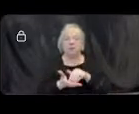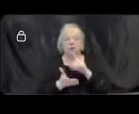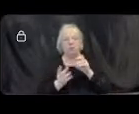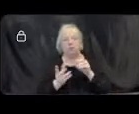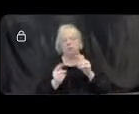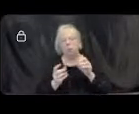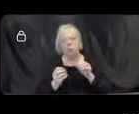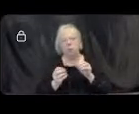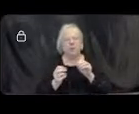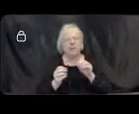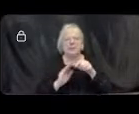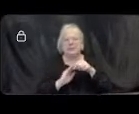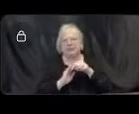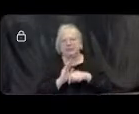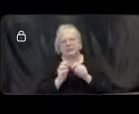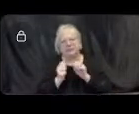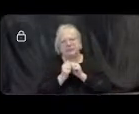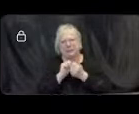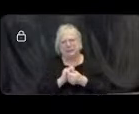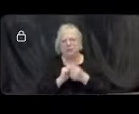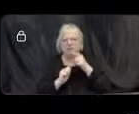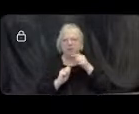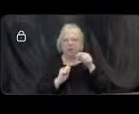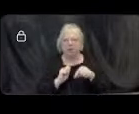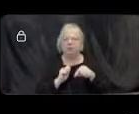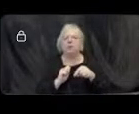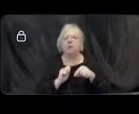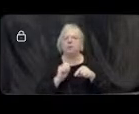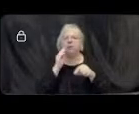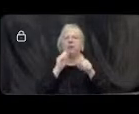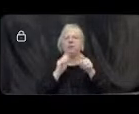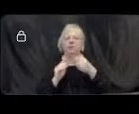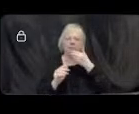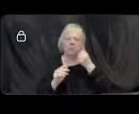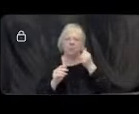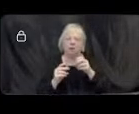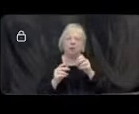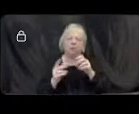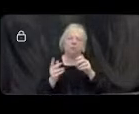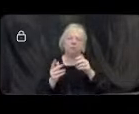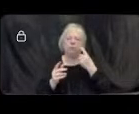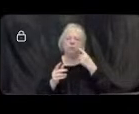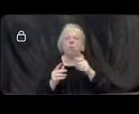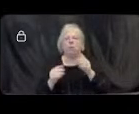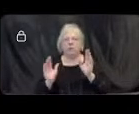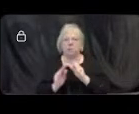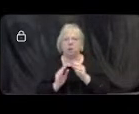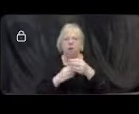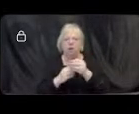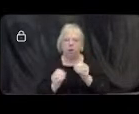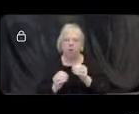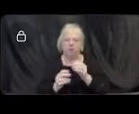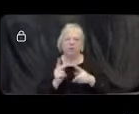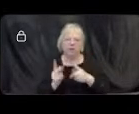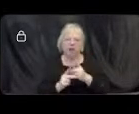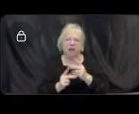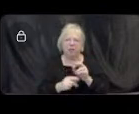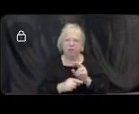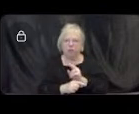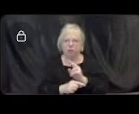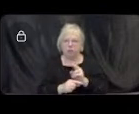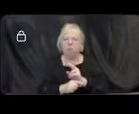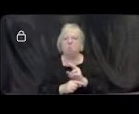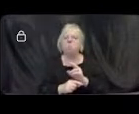the site and that this small property is better suited for a small office or similar type use. Staff believes the